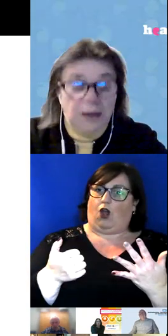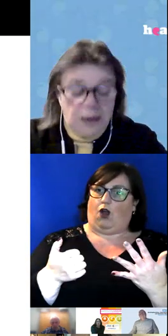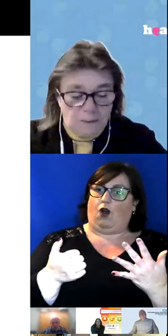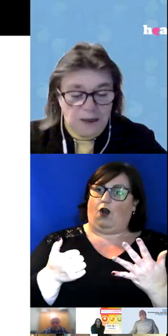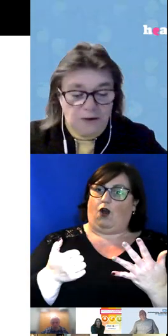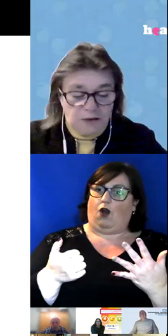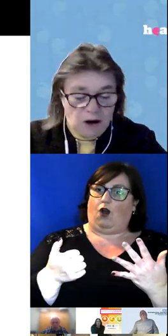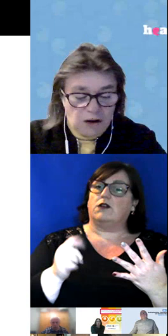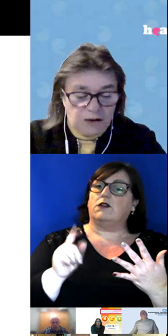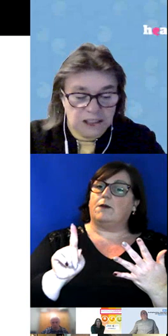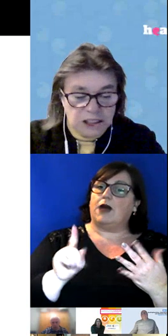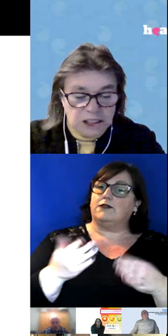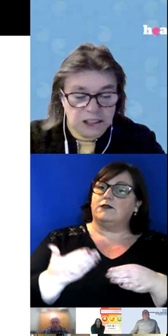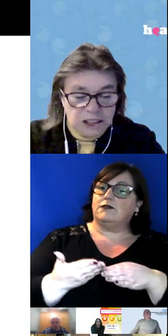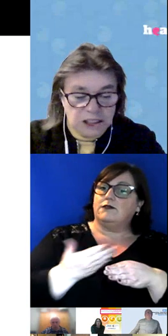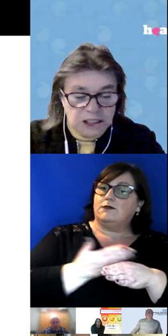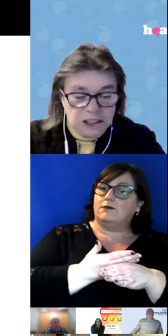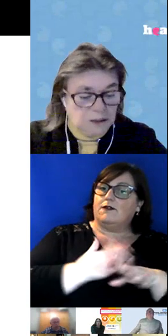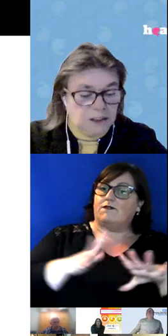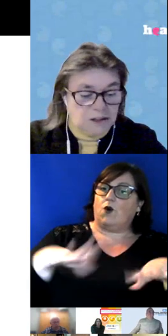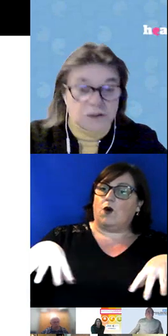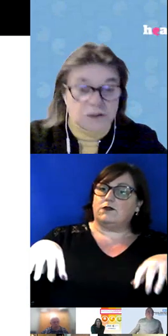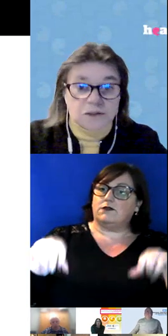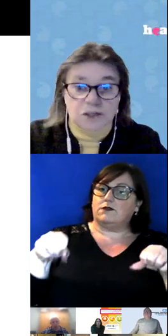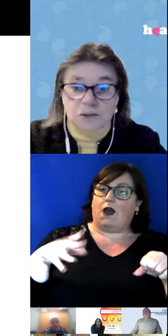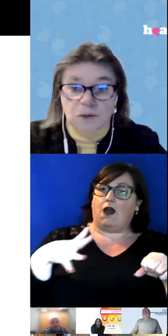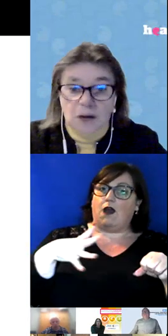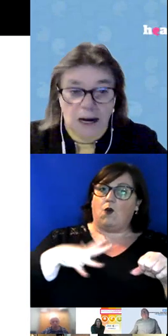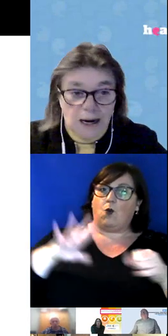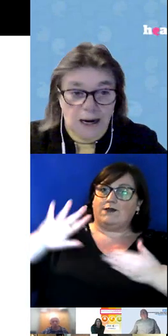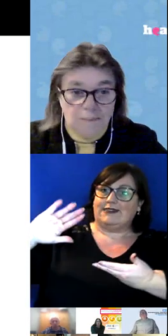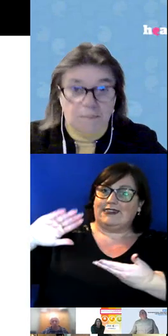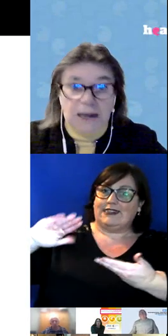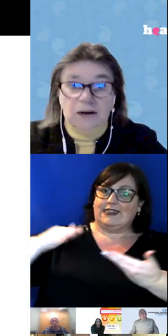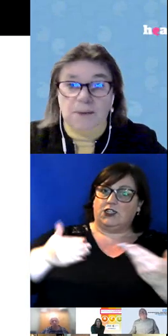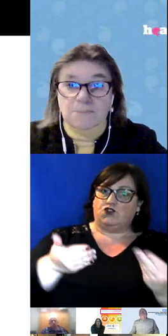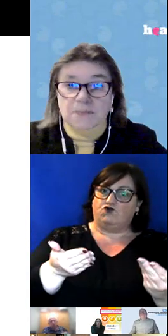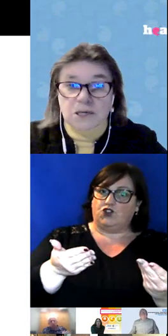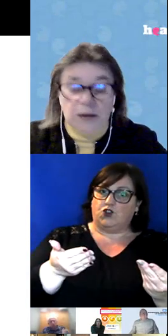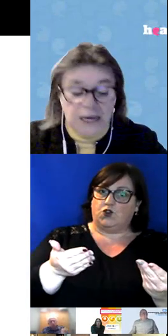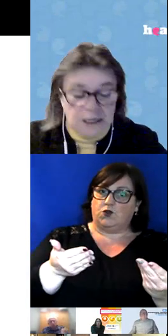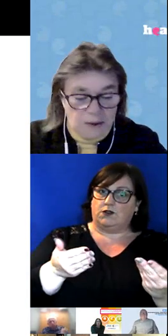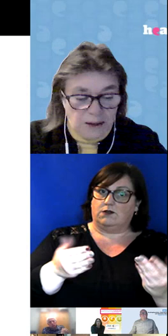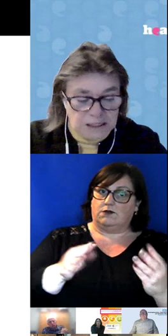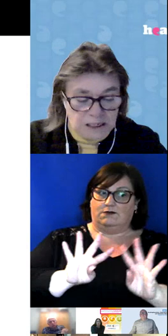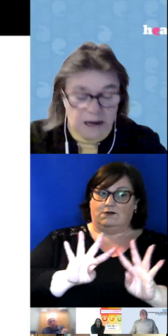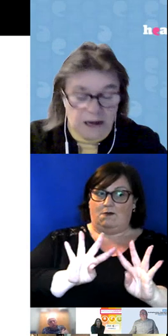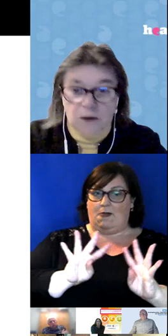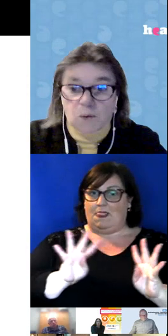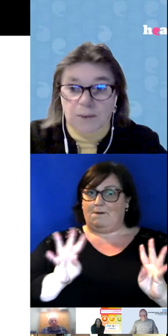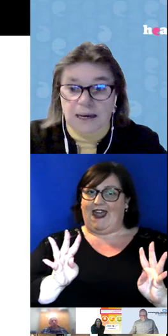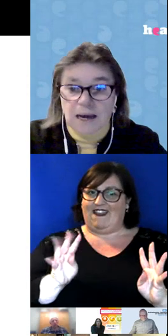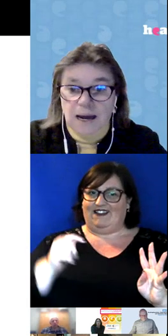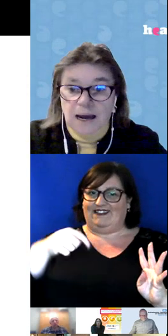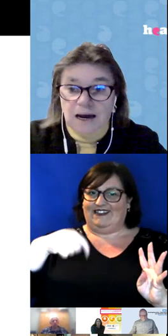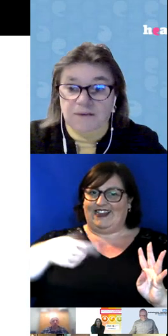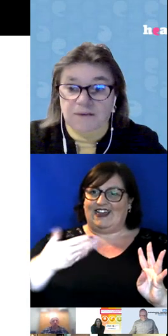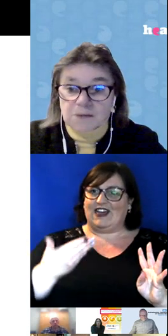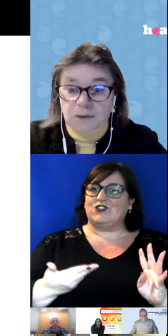before we start, I'd just like you to introduce you to panel members who are here with us today, who will